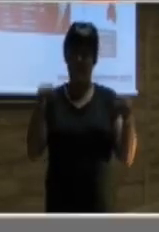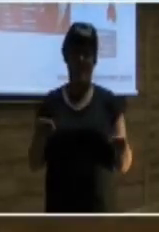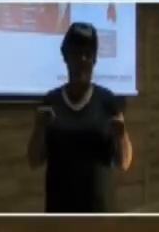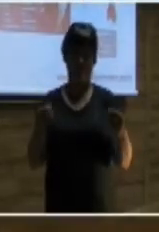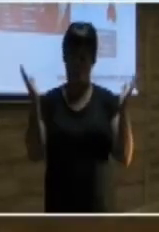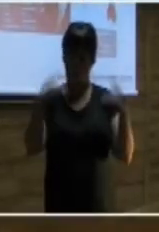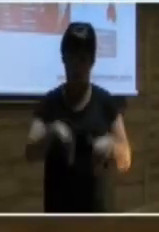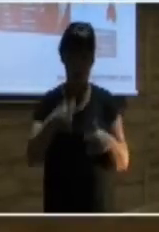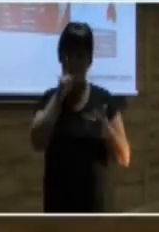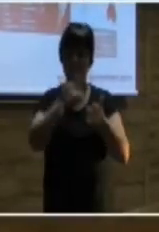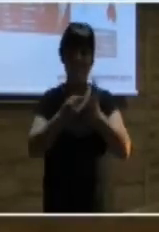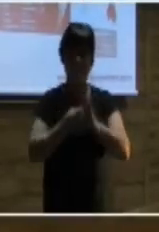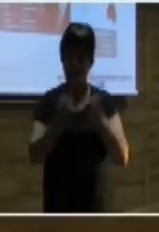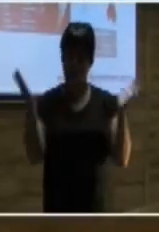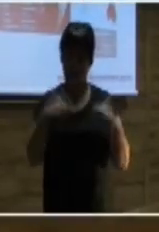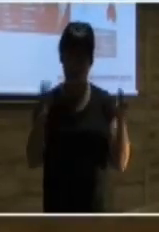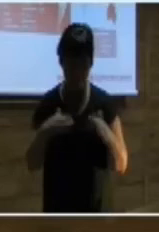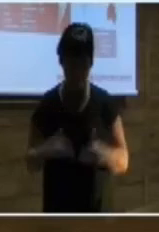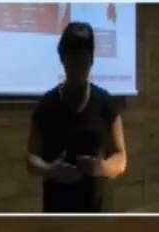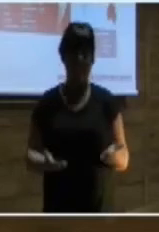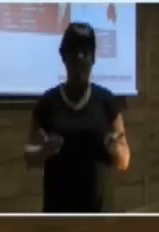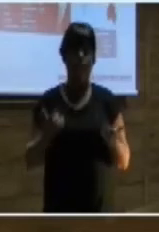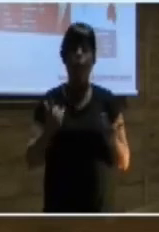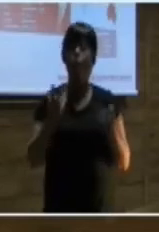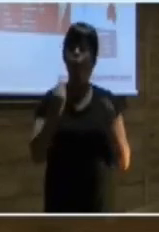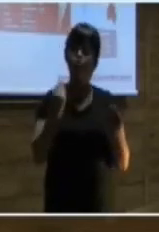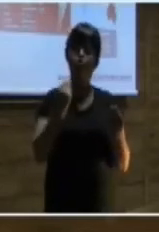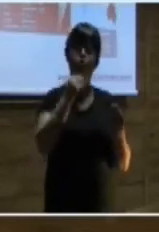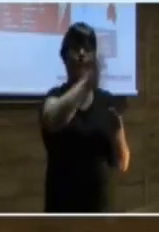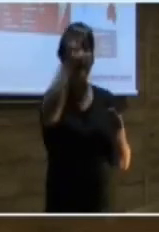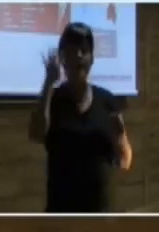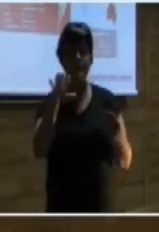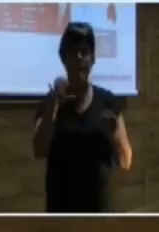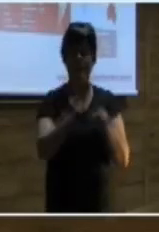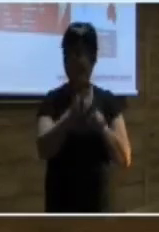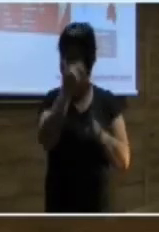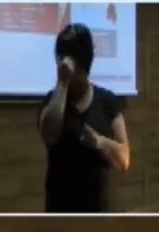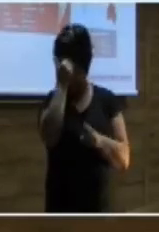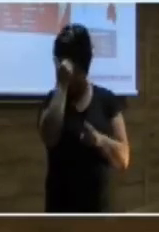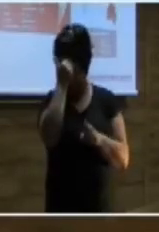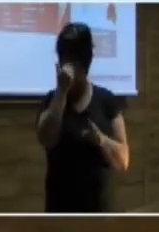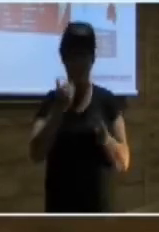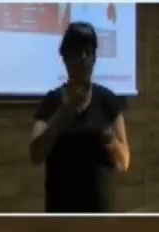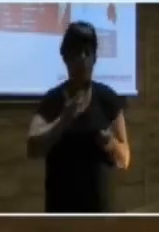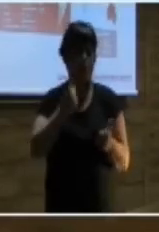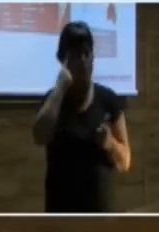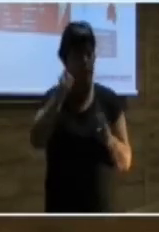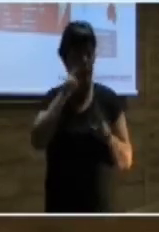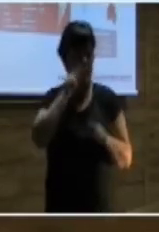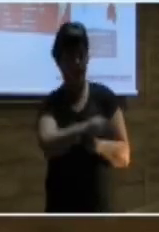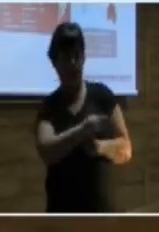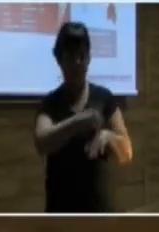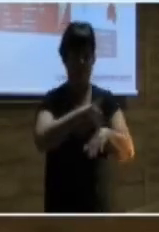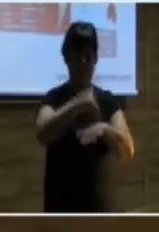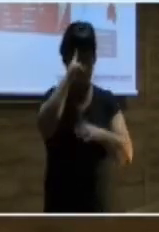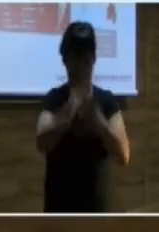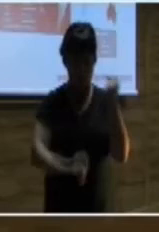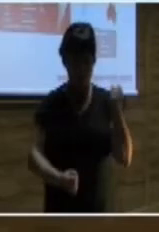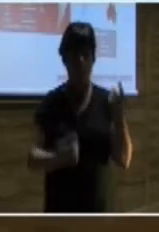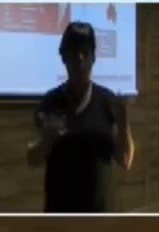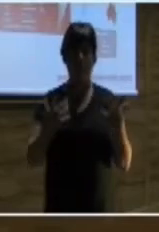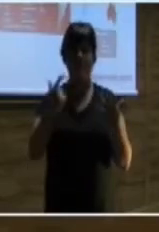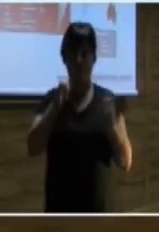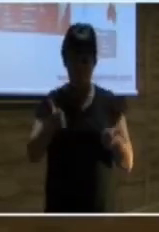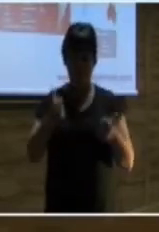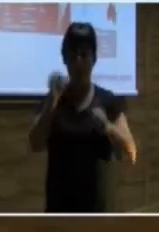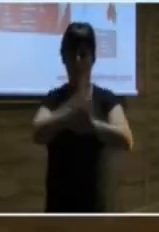looking sideways. And that is where our patient organizations come into force, because they need to speak up. People with